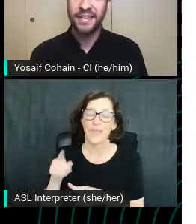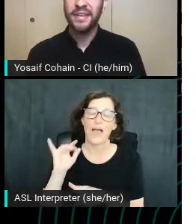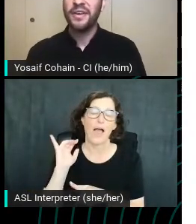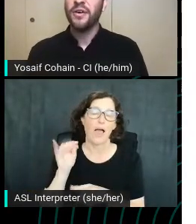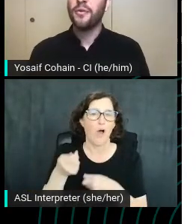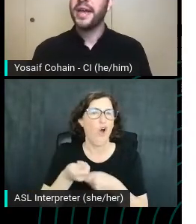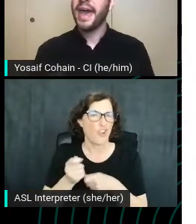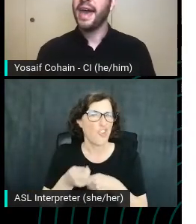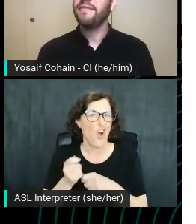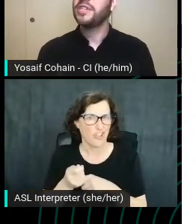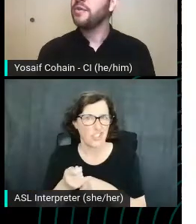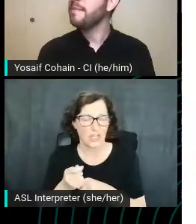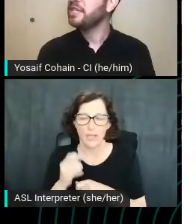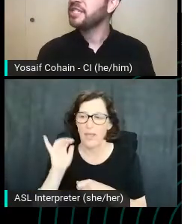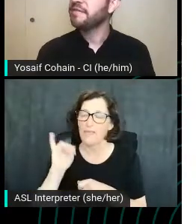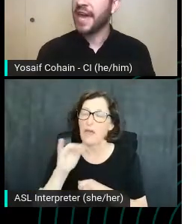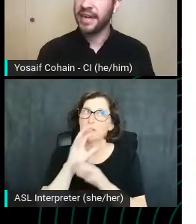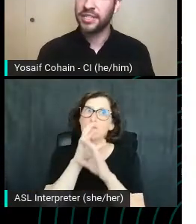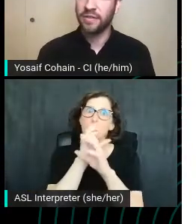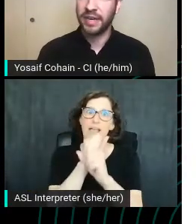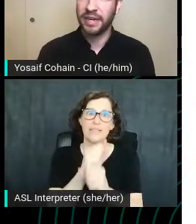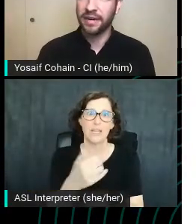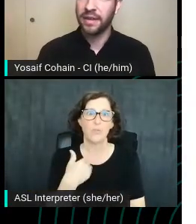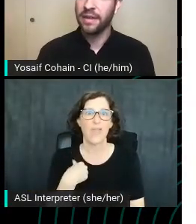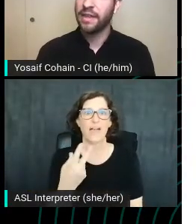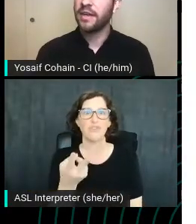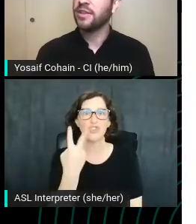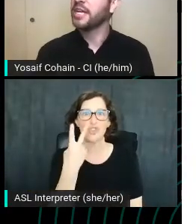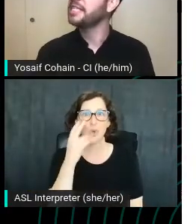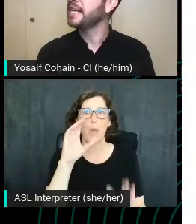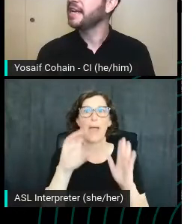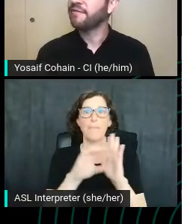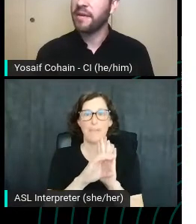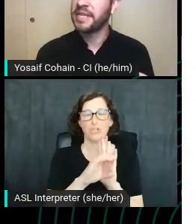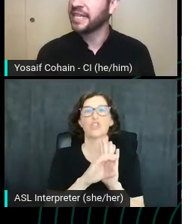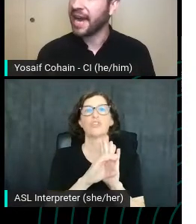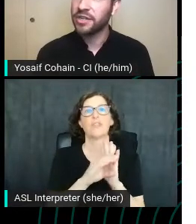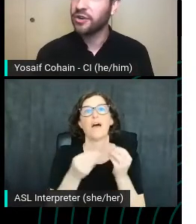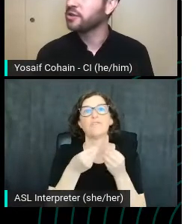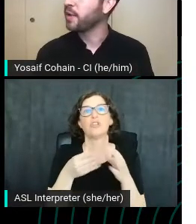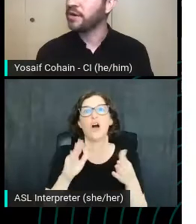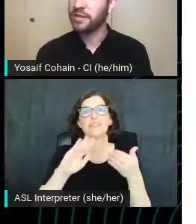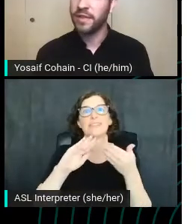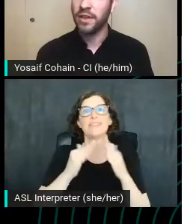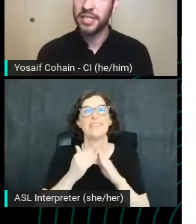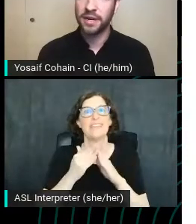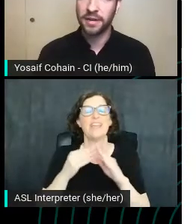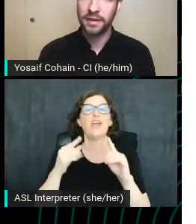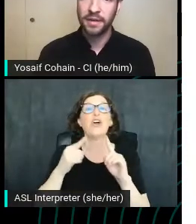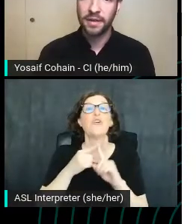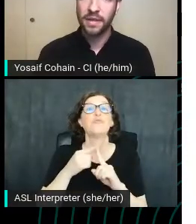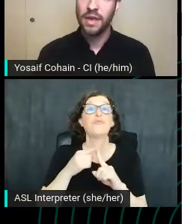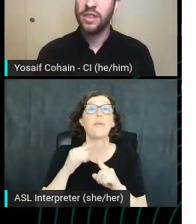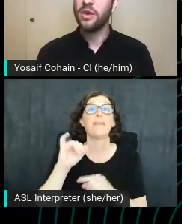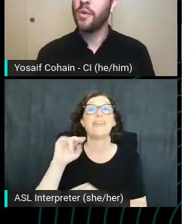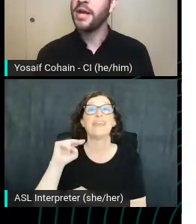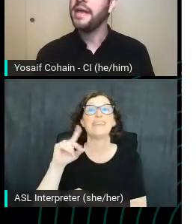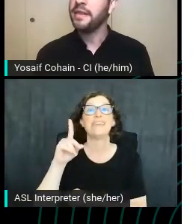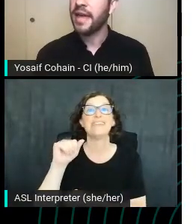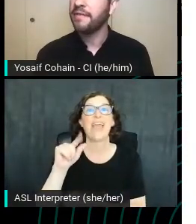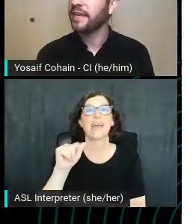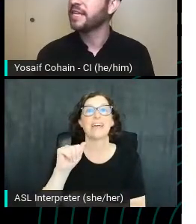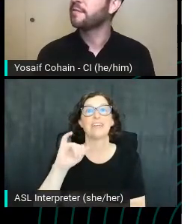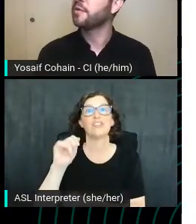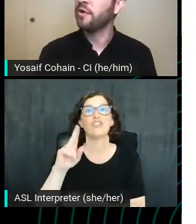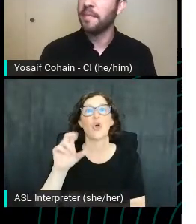fascinating. We have two images of Tanis over here. The Lost City from Indiana Jones, Raiders of the Lost Ark. The one